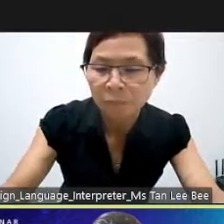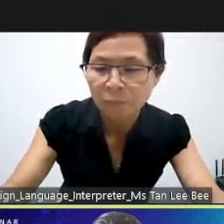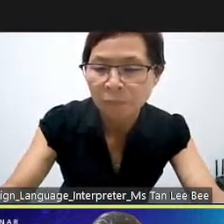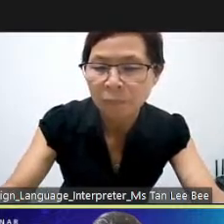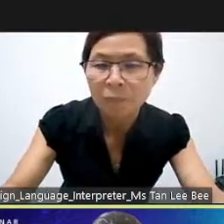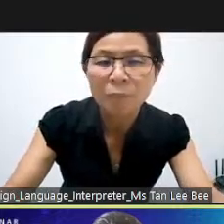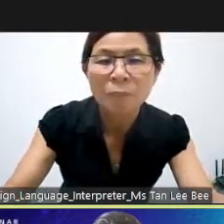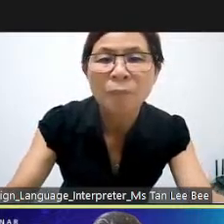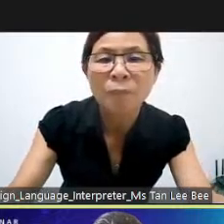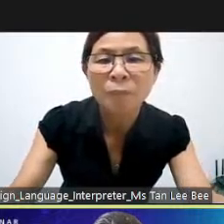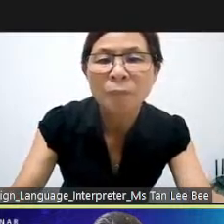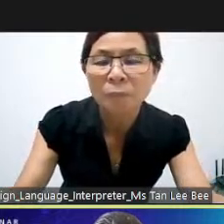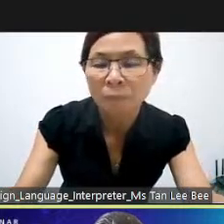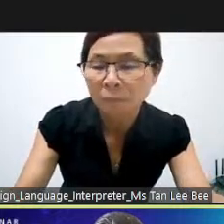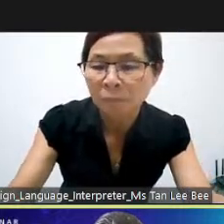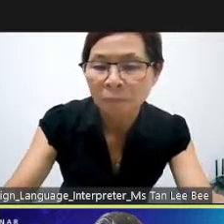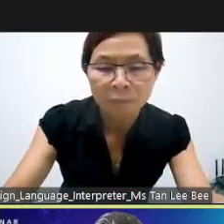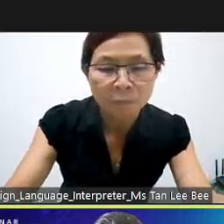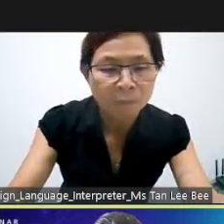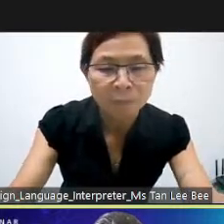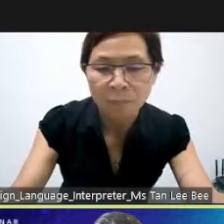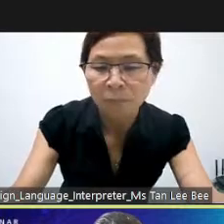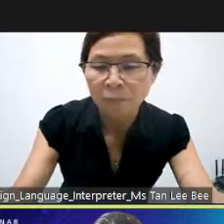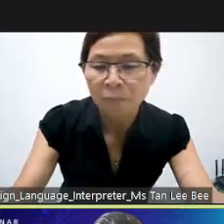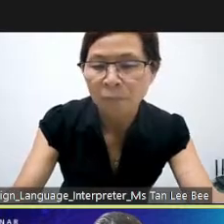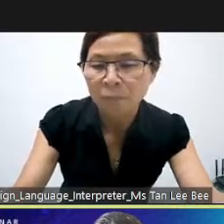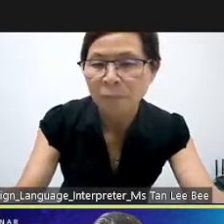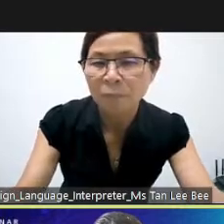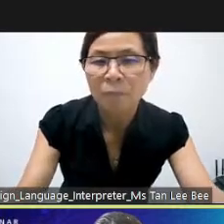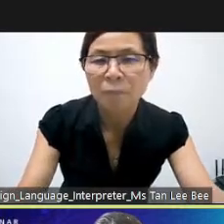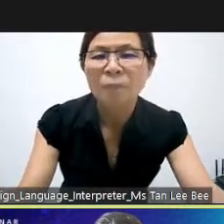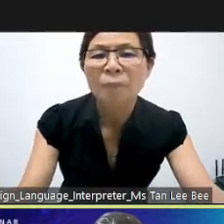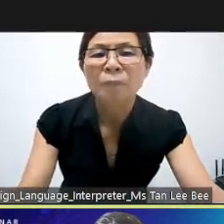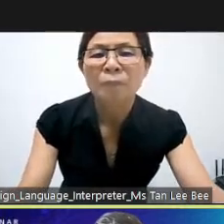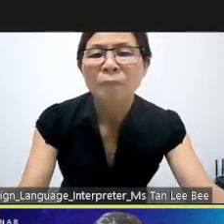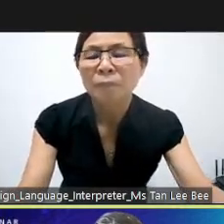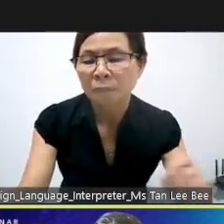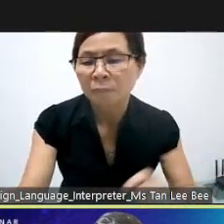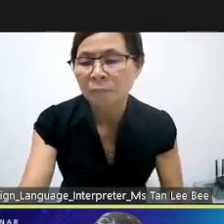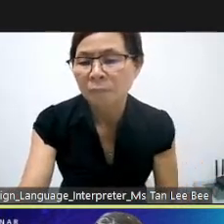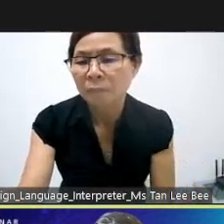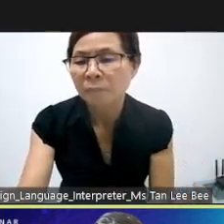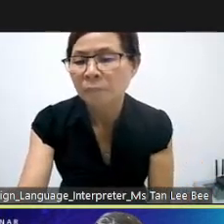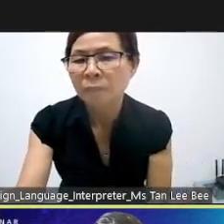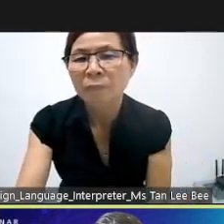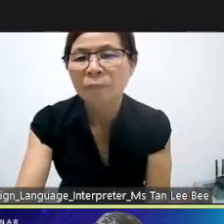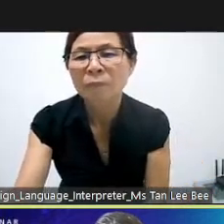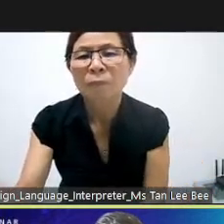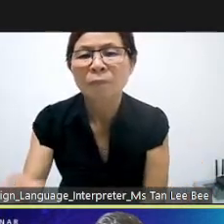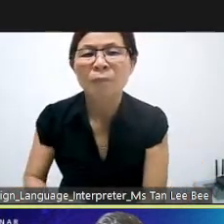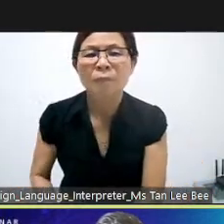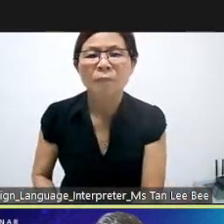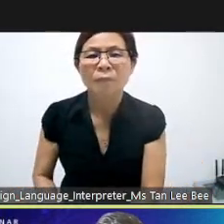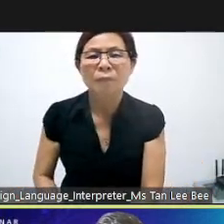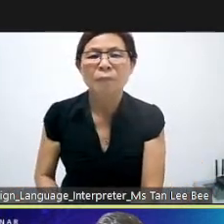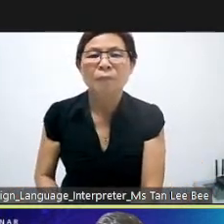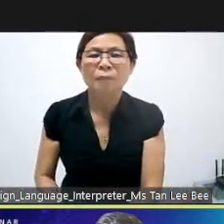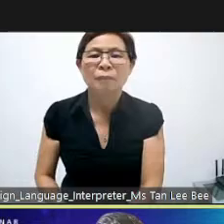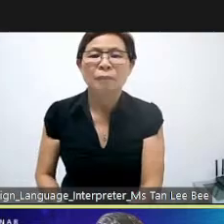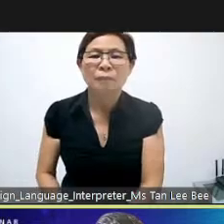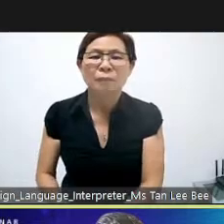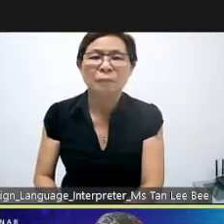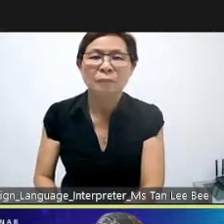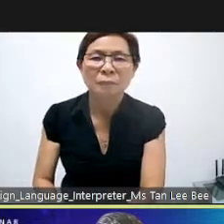appropriateness, interactivity, and assessment? Based on the findings, how may the educational application on number sense